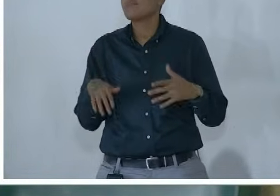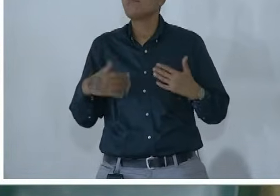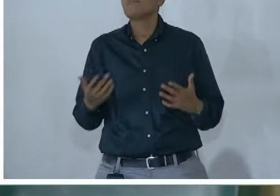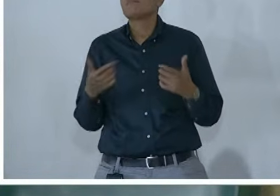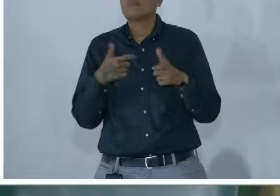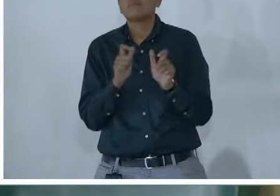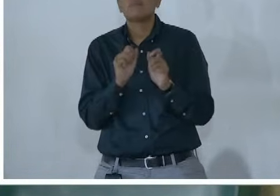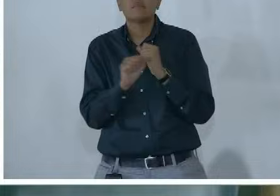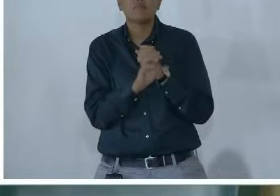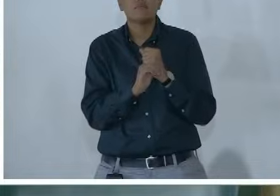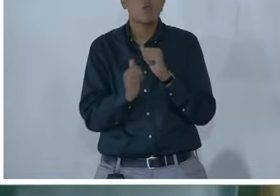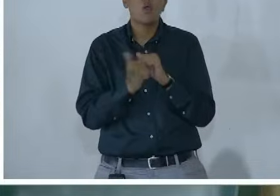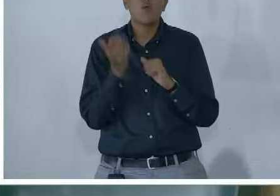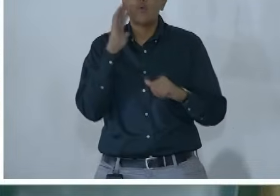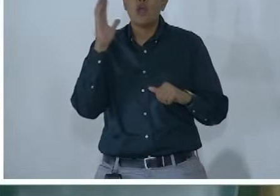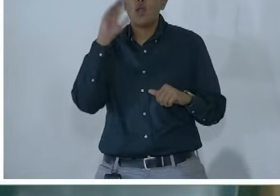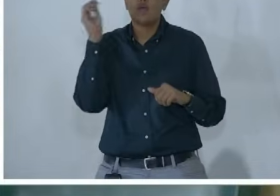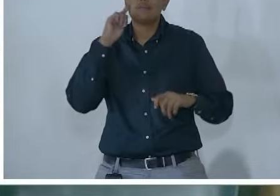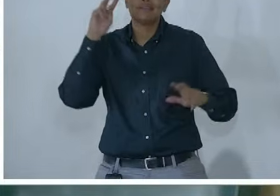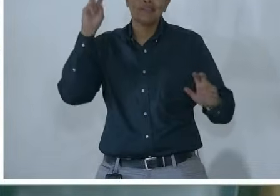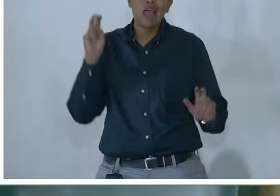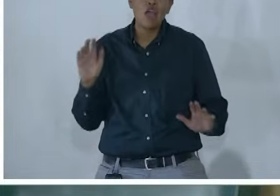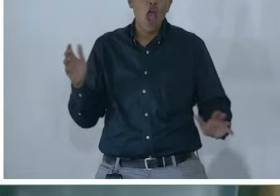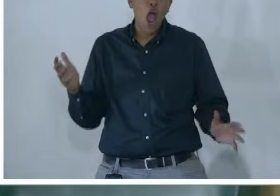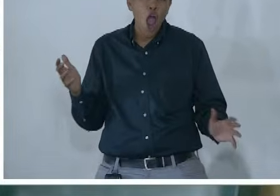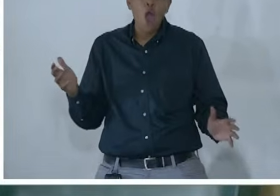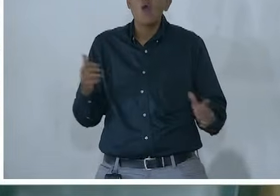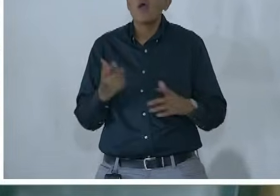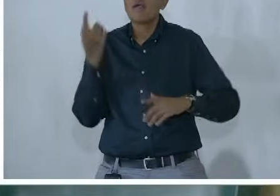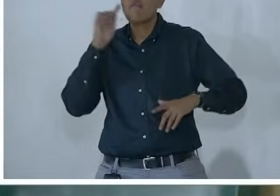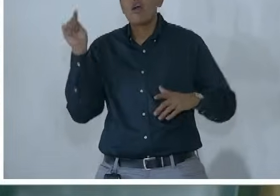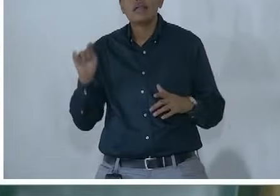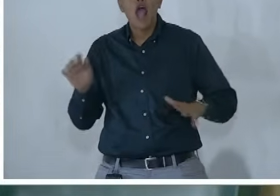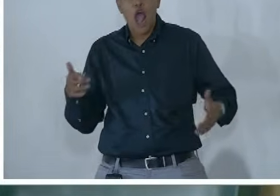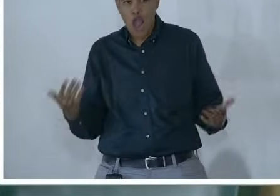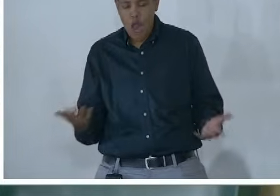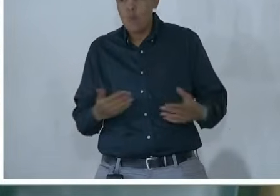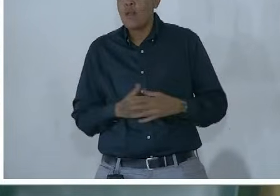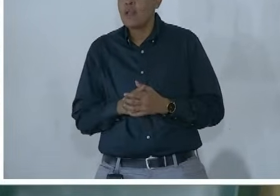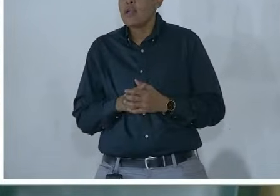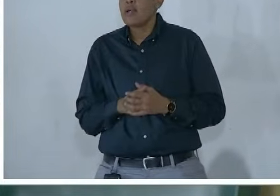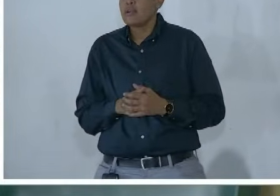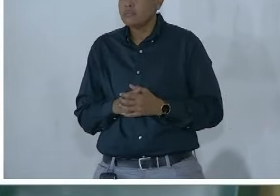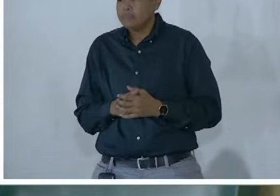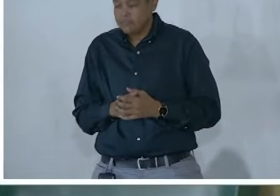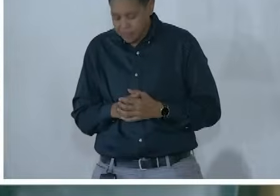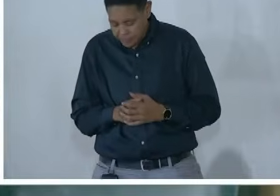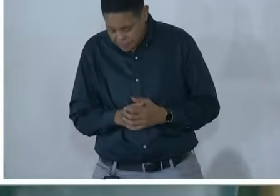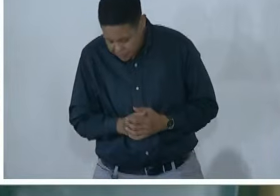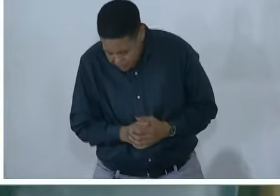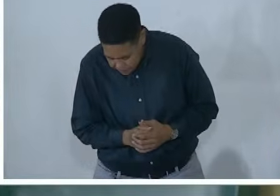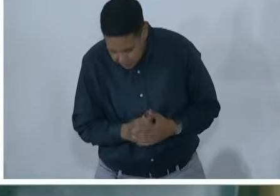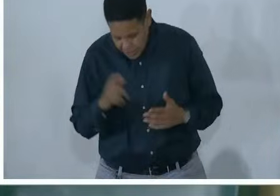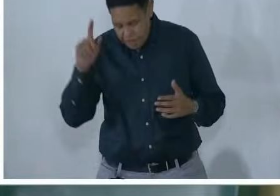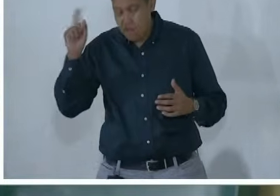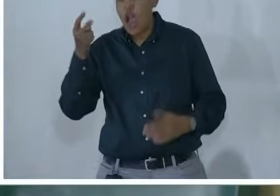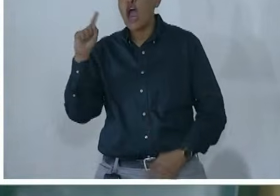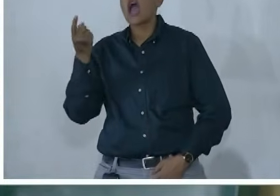micro market? How will companies be categorized for this? First of all, the